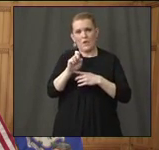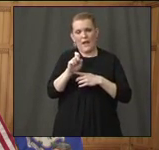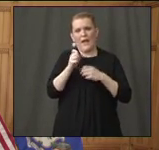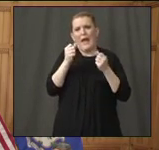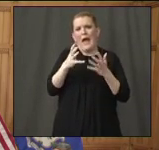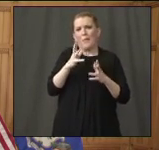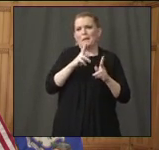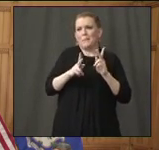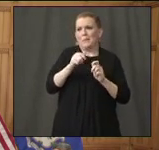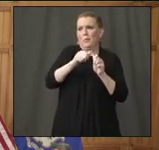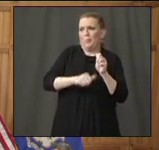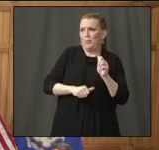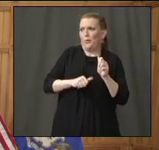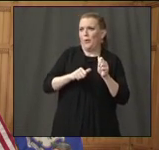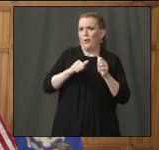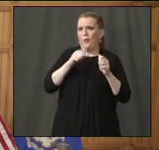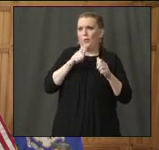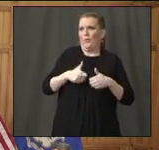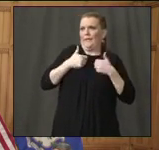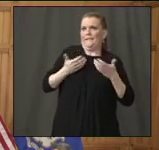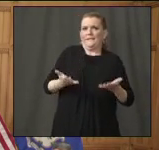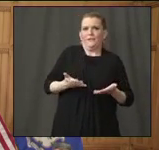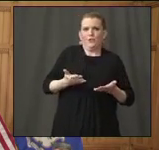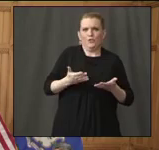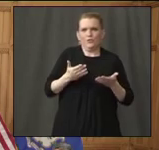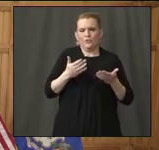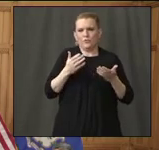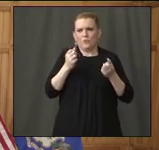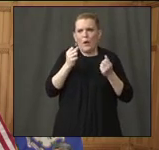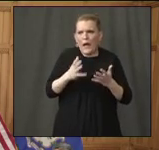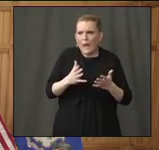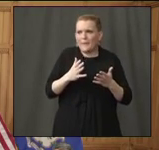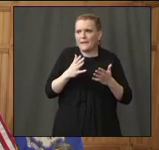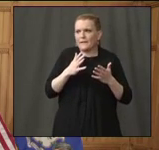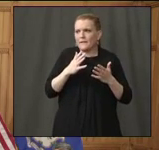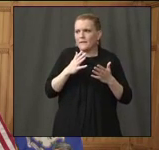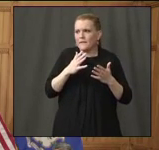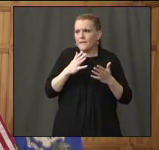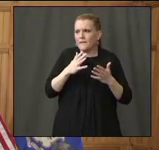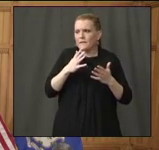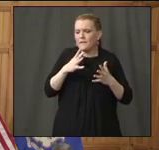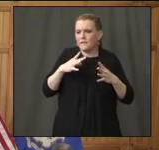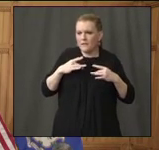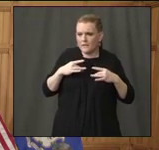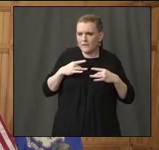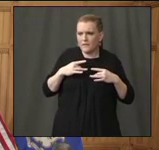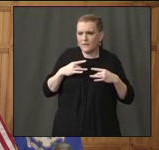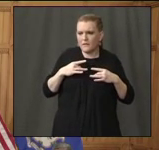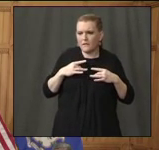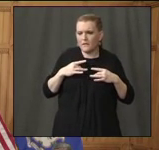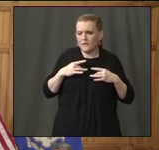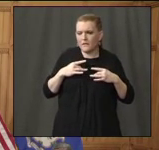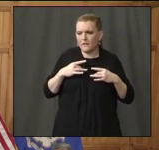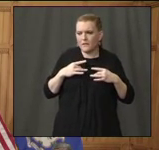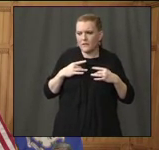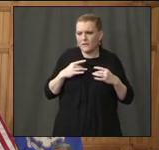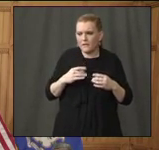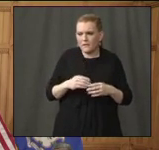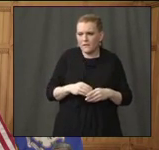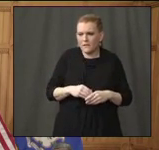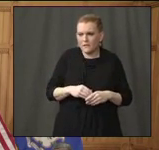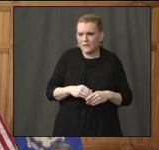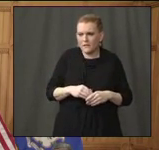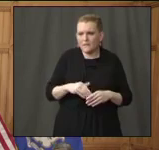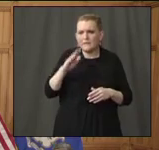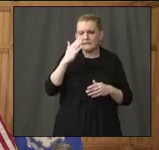some of the sorting, is a mix of towns and cities of all sizes, primarily from Hartford,